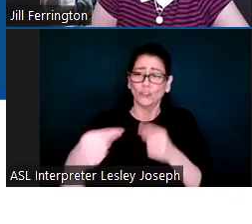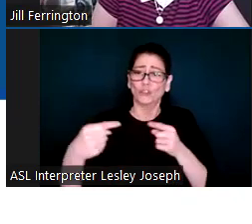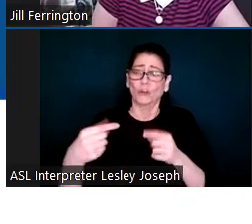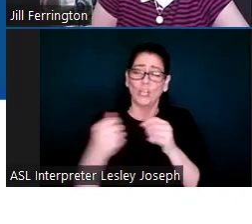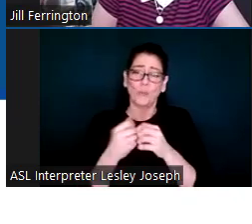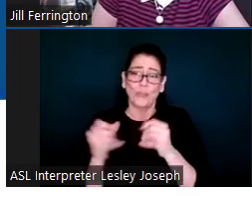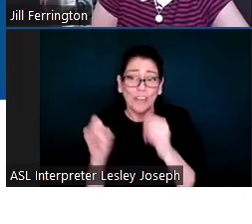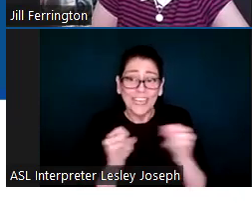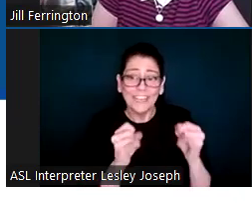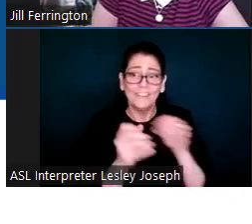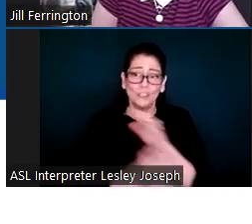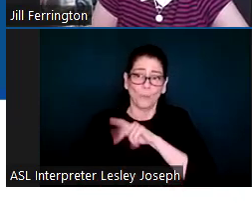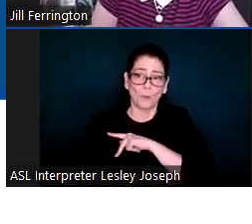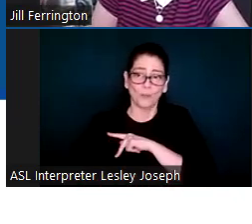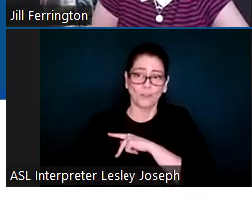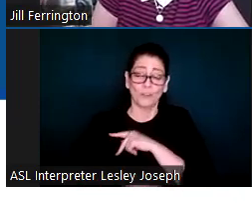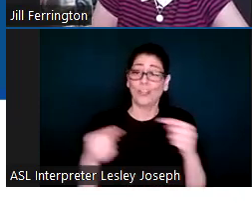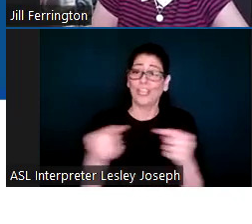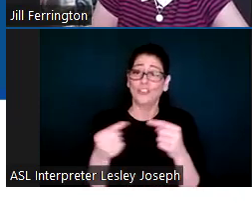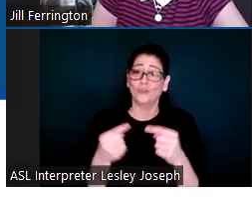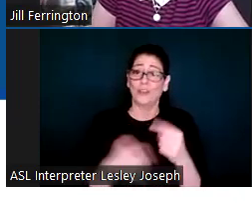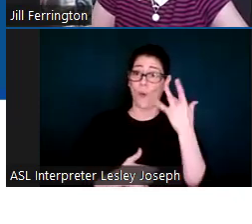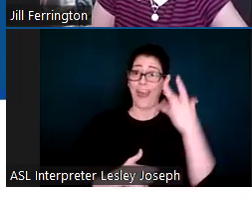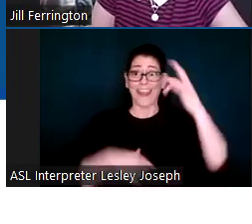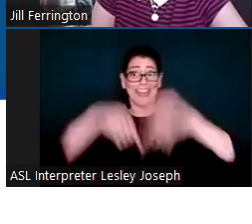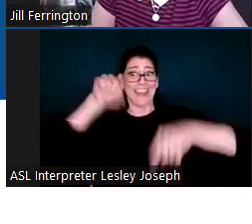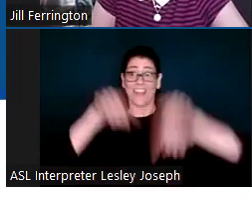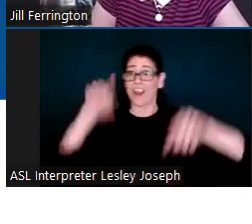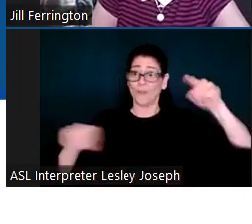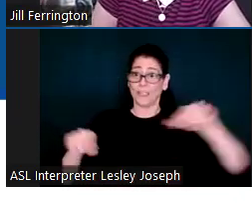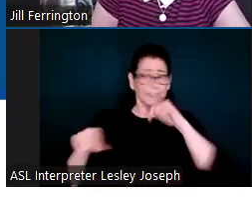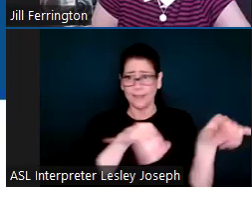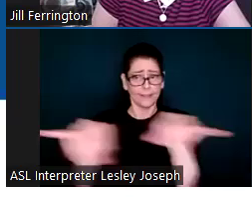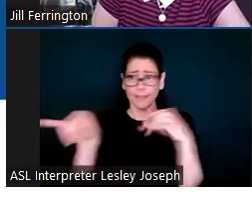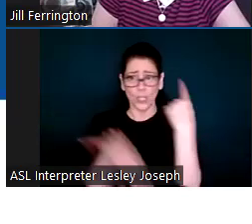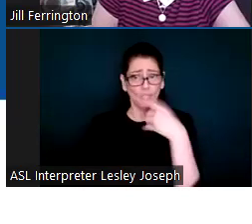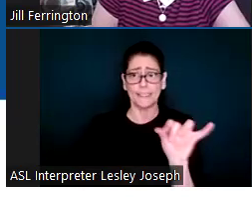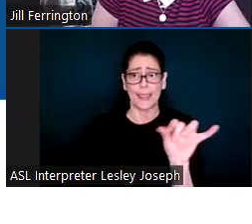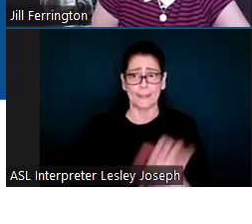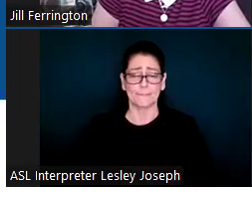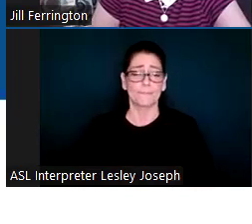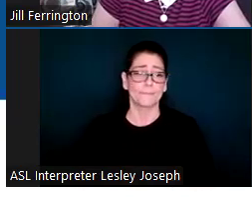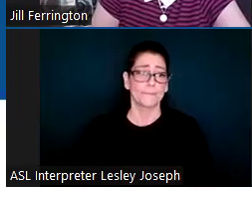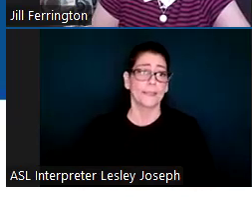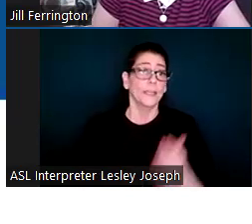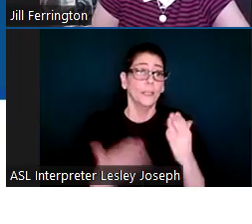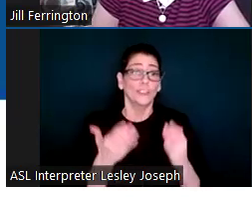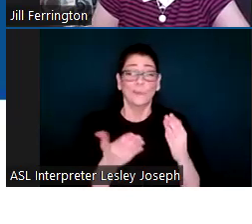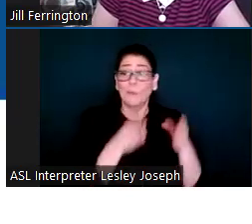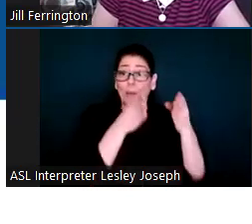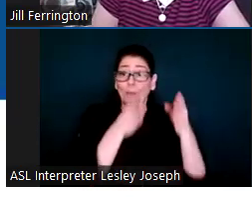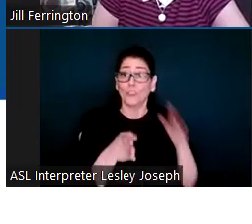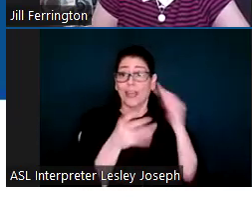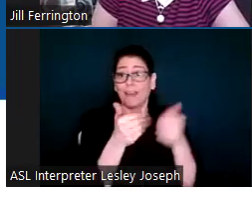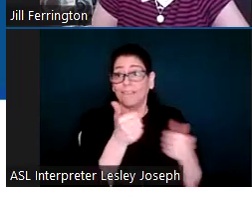personal brain injury, because it never looks all the same. And so a person may have executive functioning